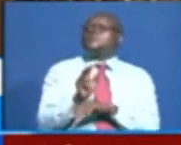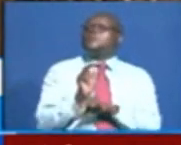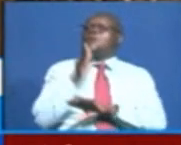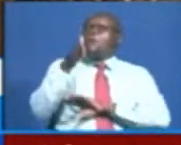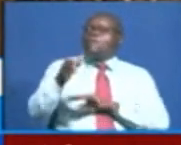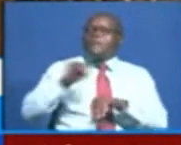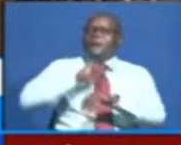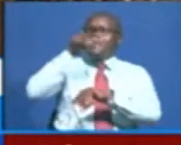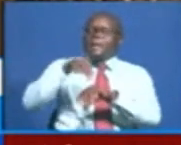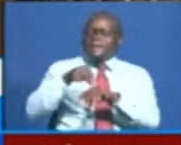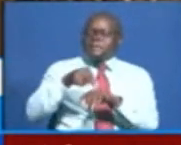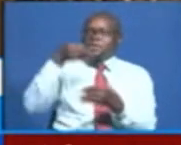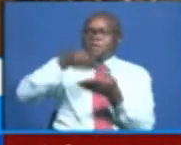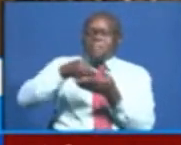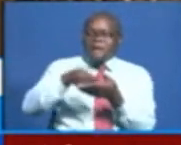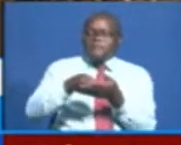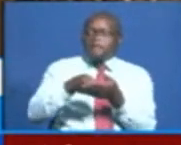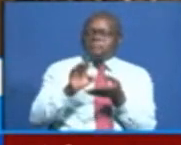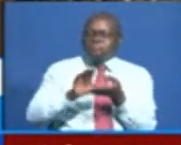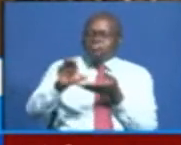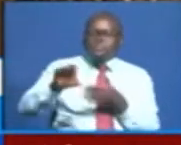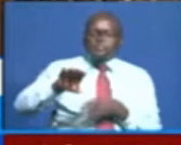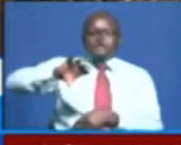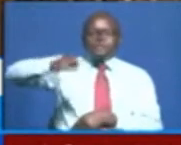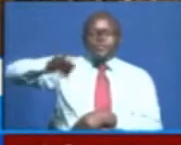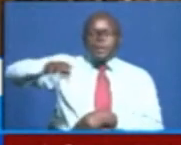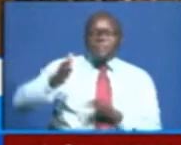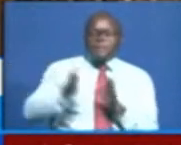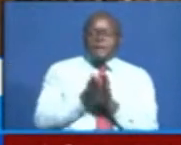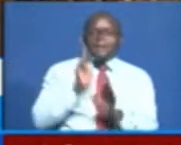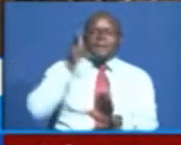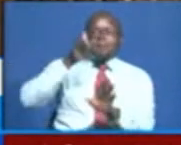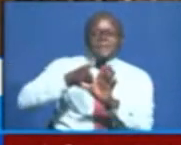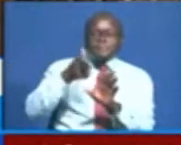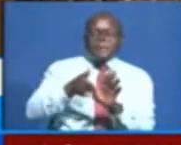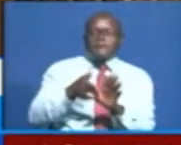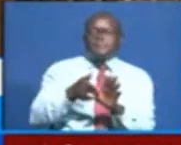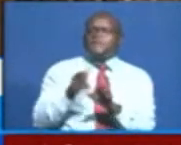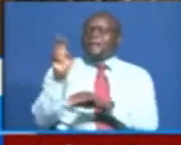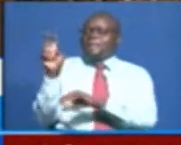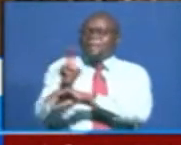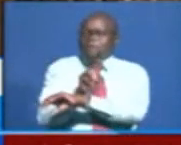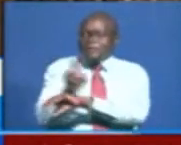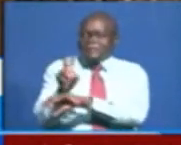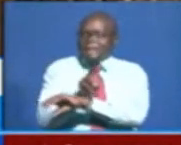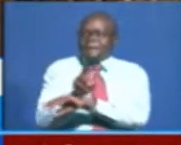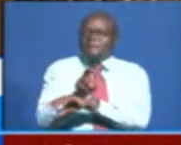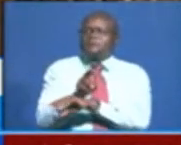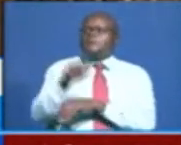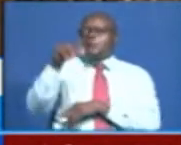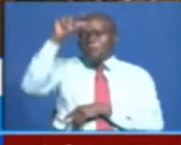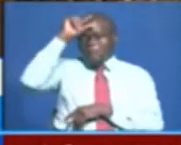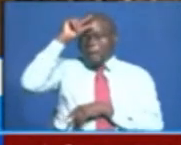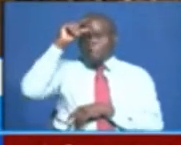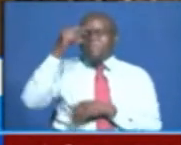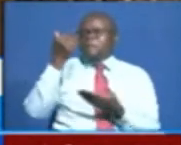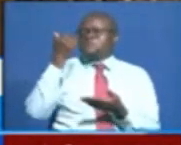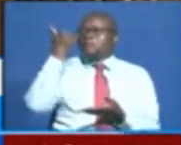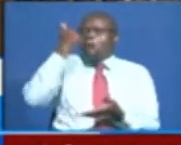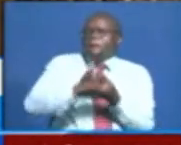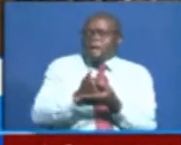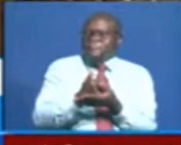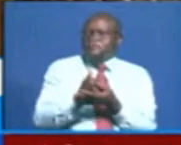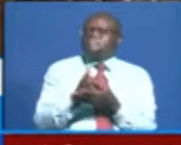national revenue allocated to the counties, and participates in the oversight of state officers by considering